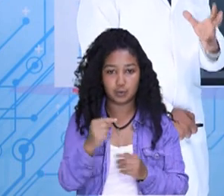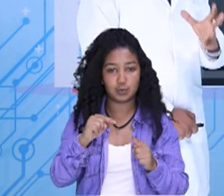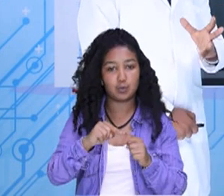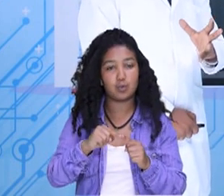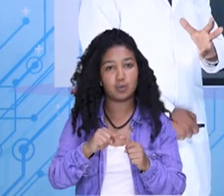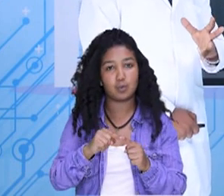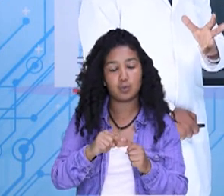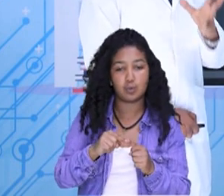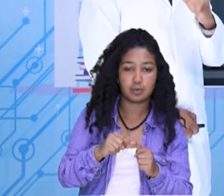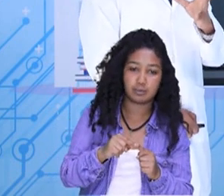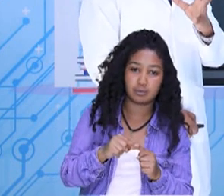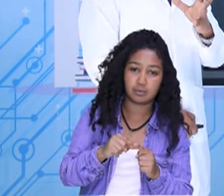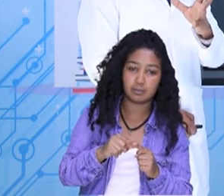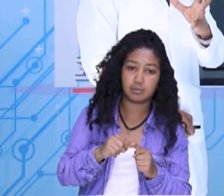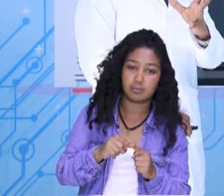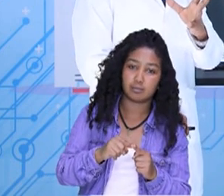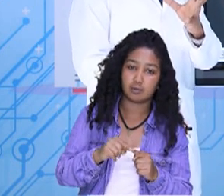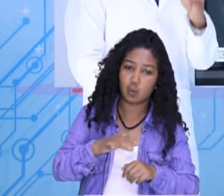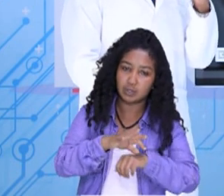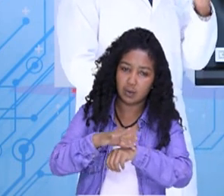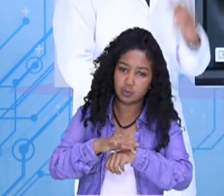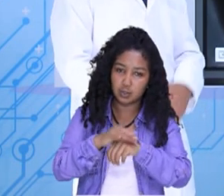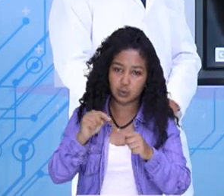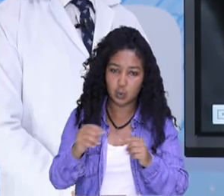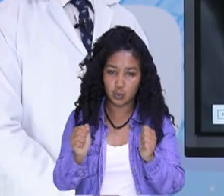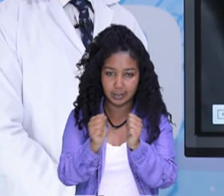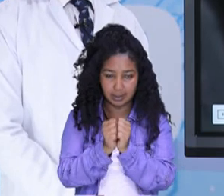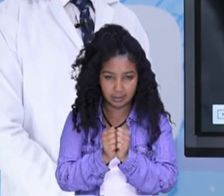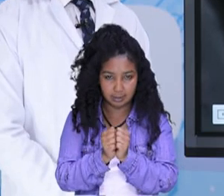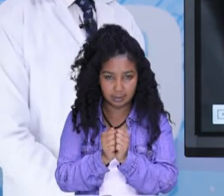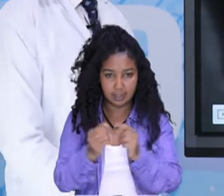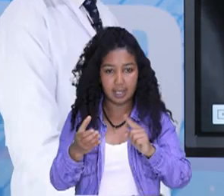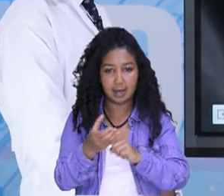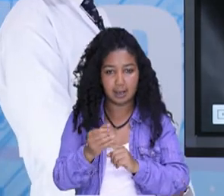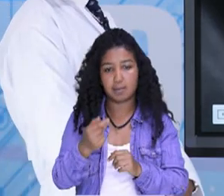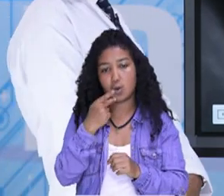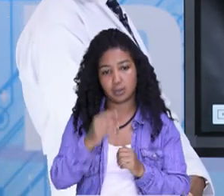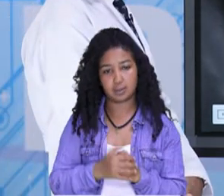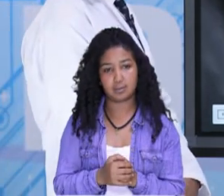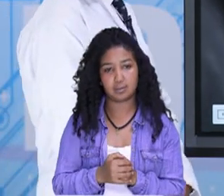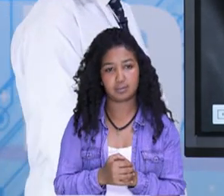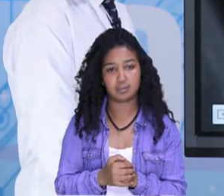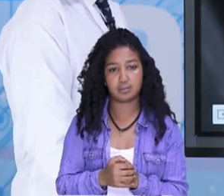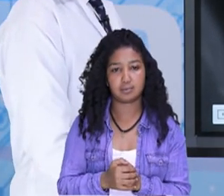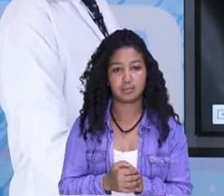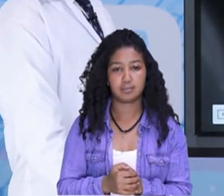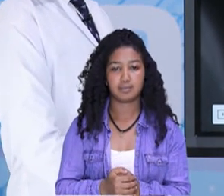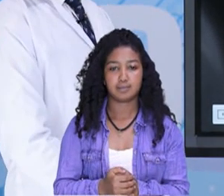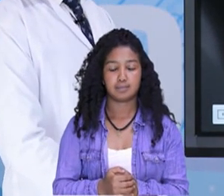to anchor cytoskeletons with carrier proteins.